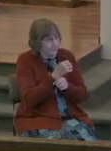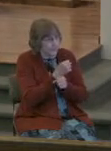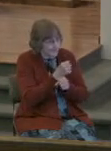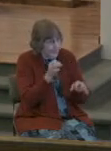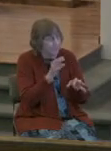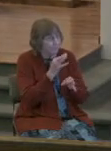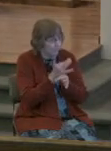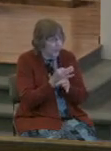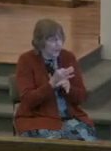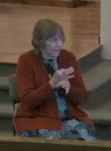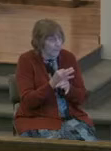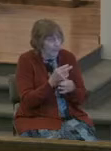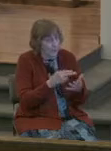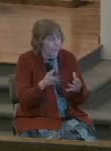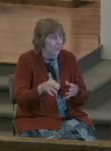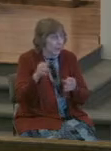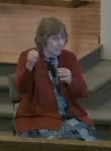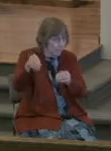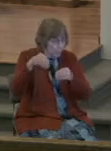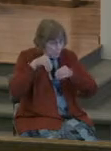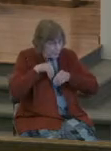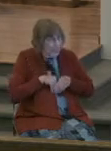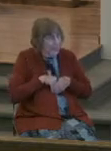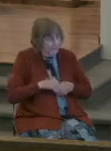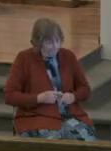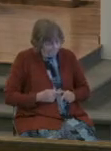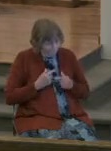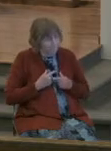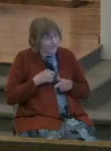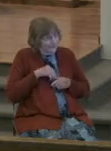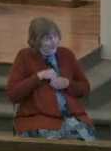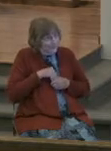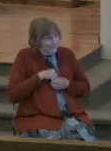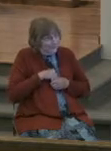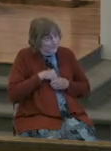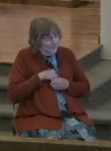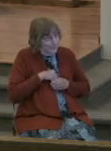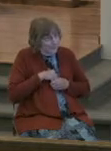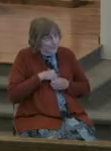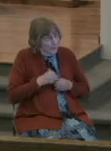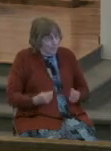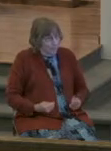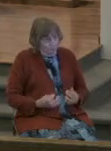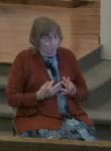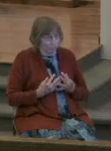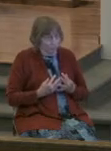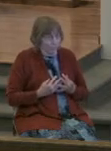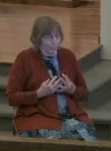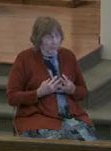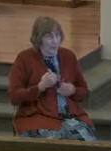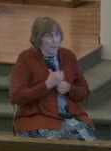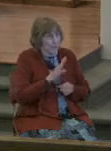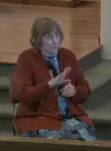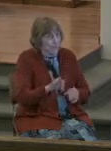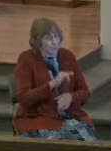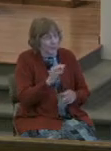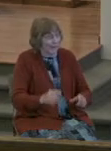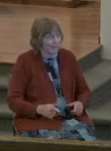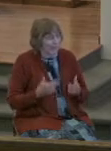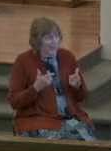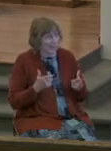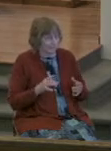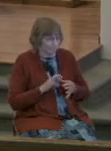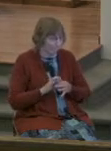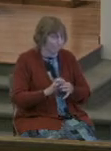Spirit moved inside of you and dwells within you. And the Spirit moved in and quickened your spirit and brought your